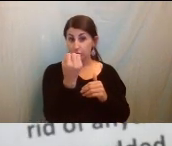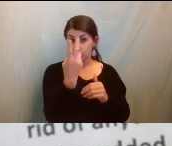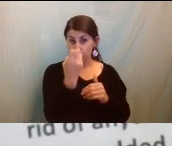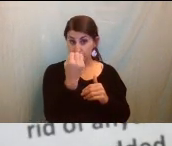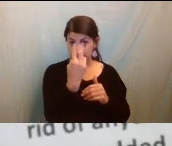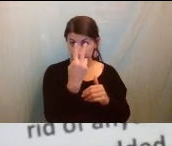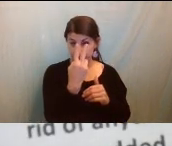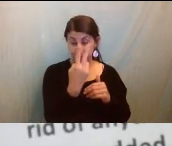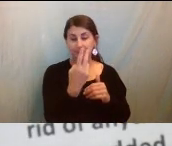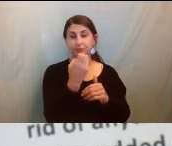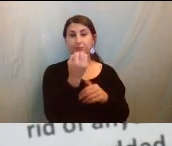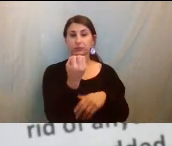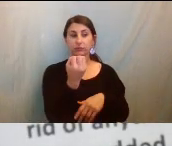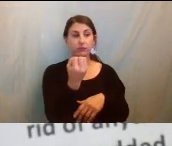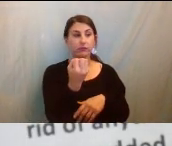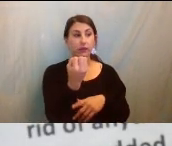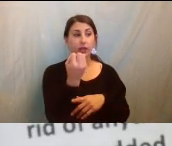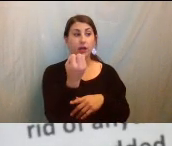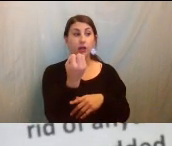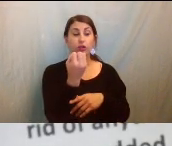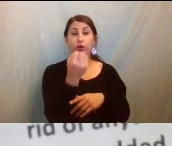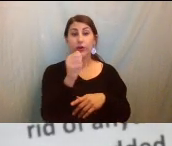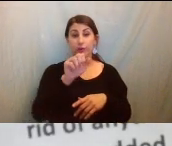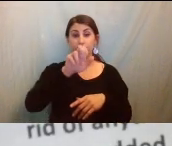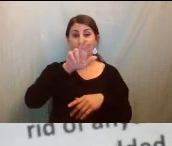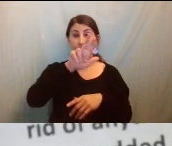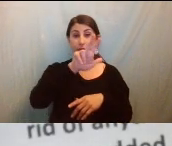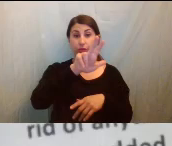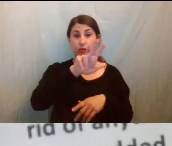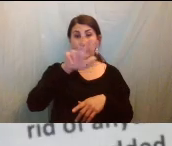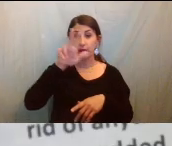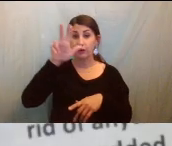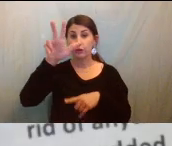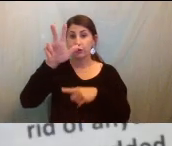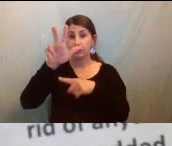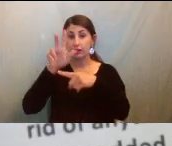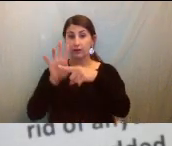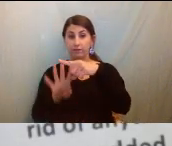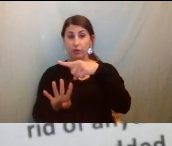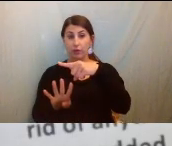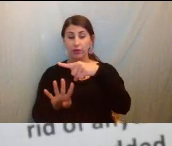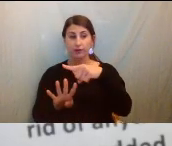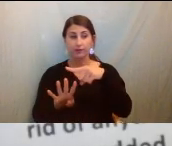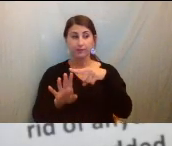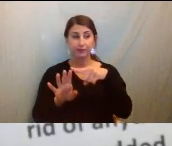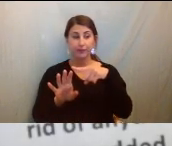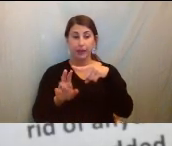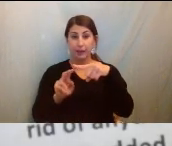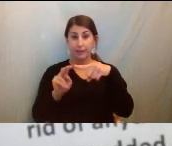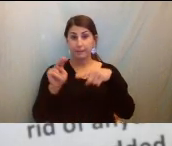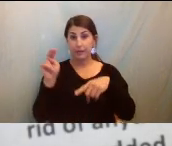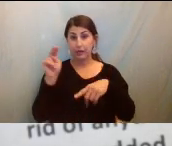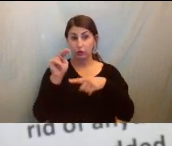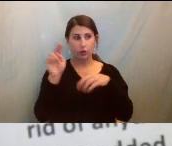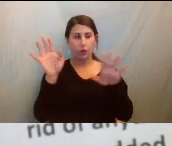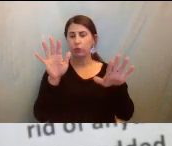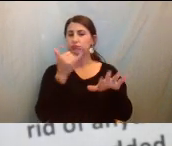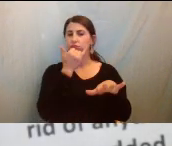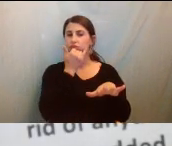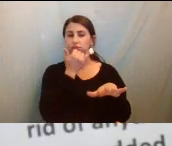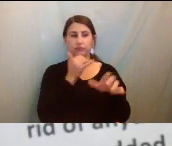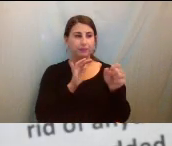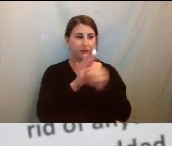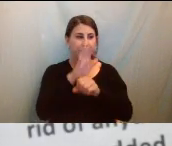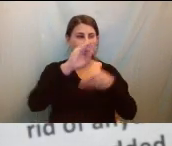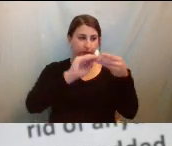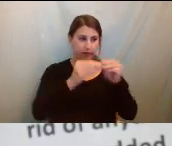12 and 3. So my answer is 3 and 3/4. Here's my numerator. Sorry,